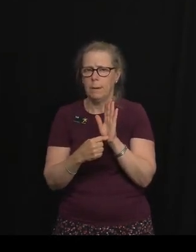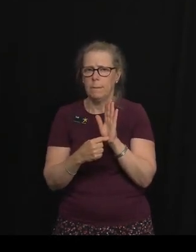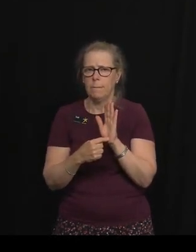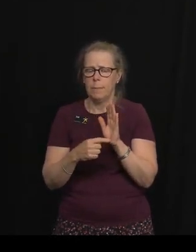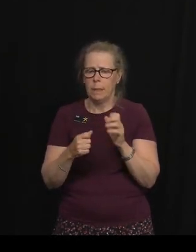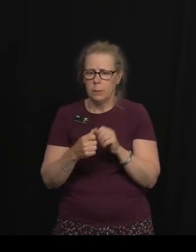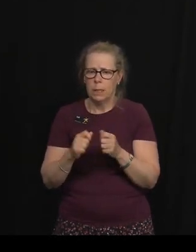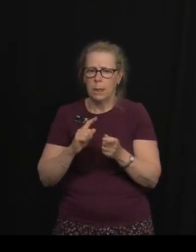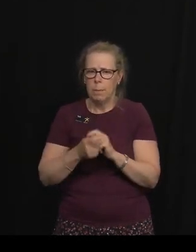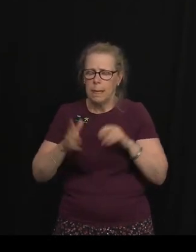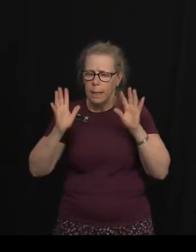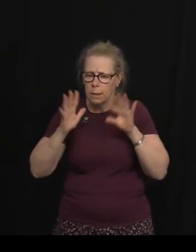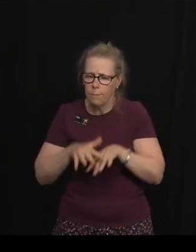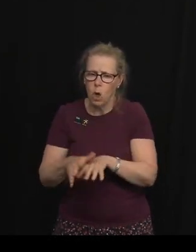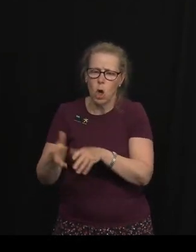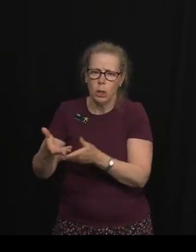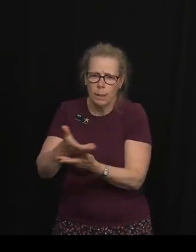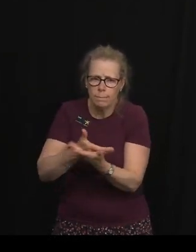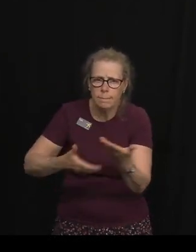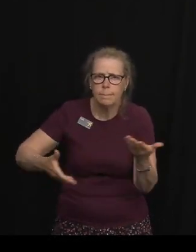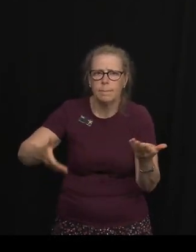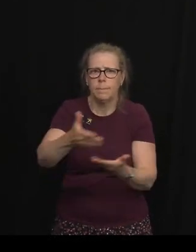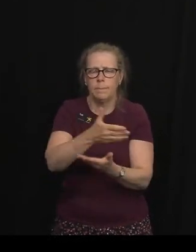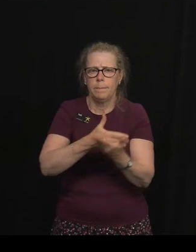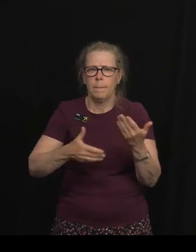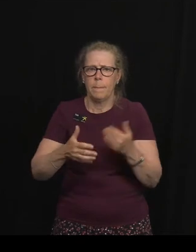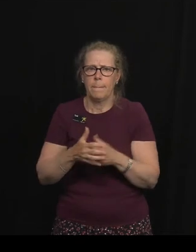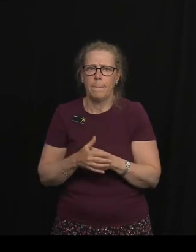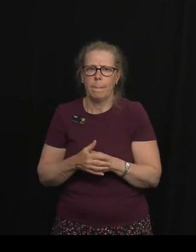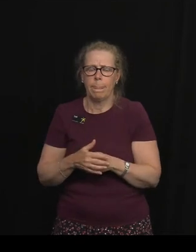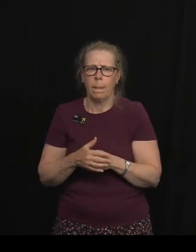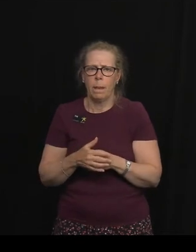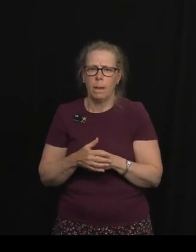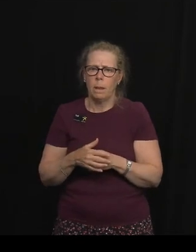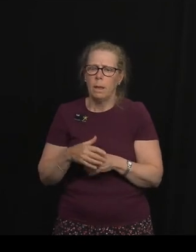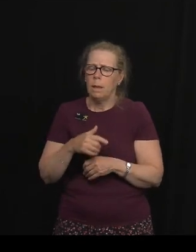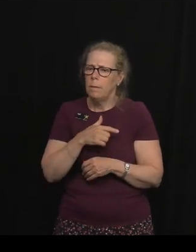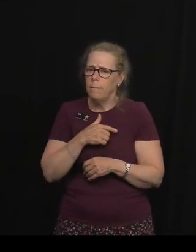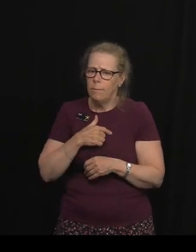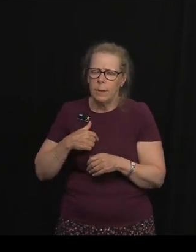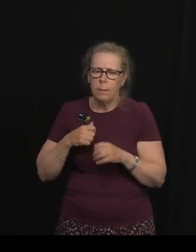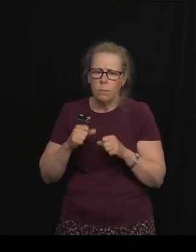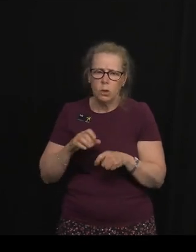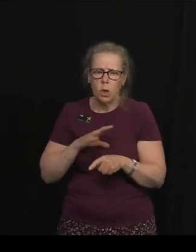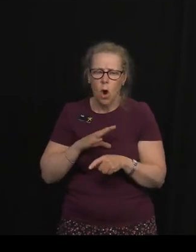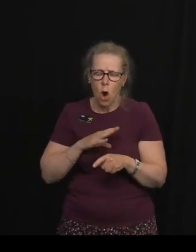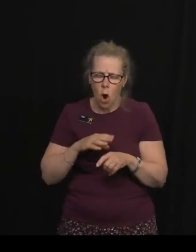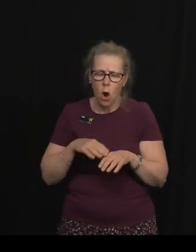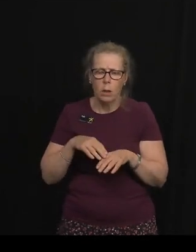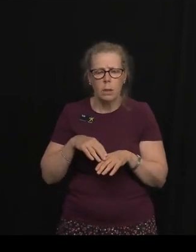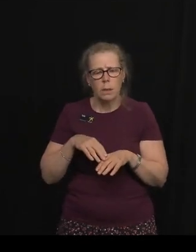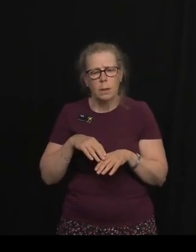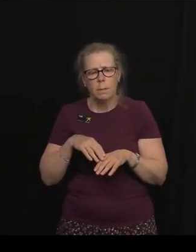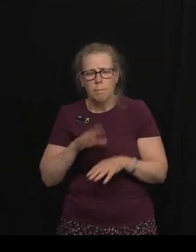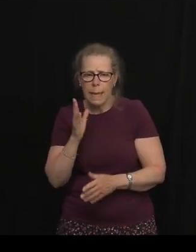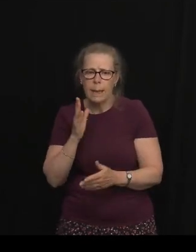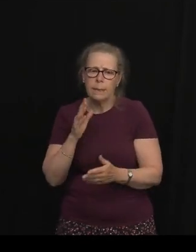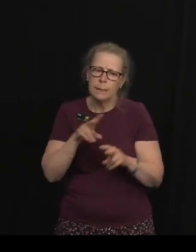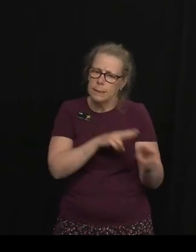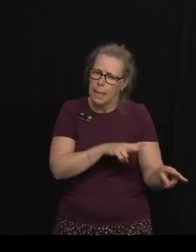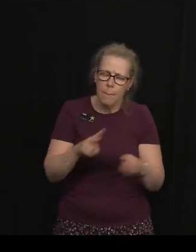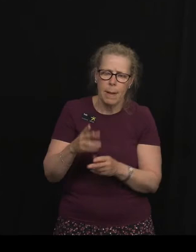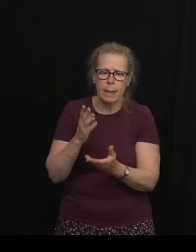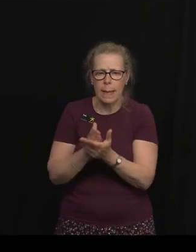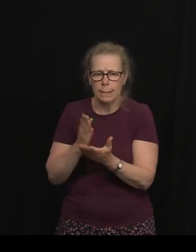flow. There's been a lot of talk about equity, that everybody should have the same right. For me, it's much more in terms of how do we make best